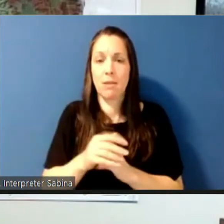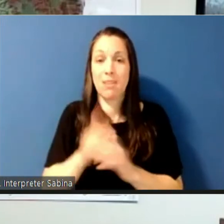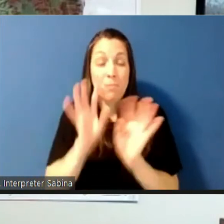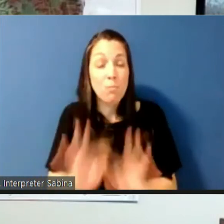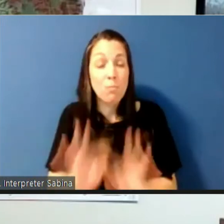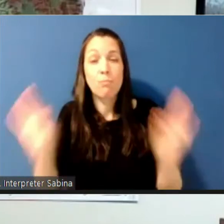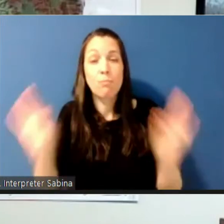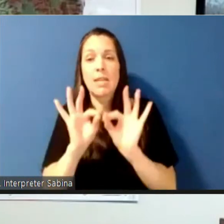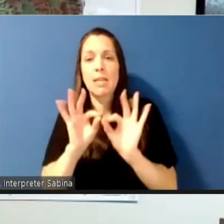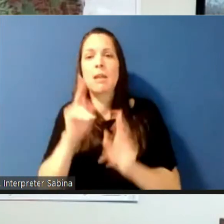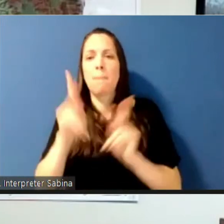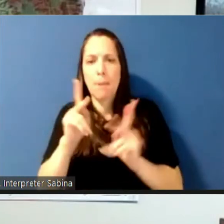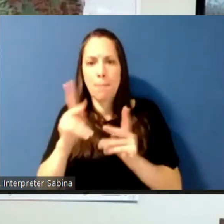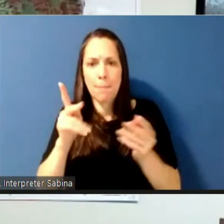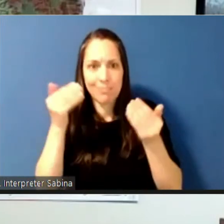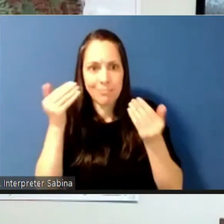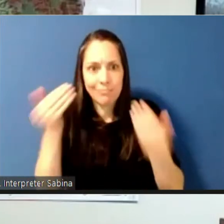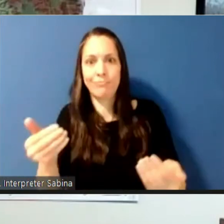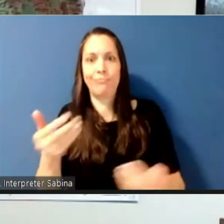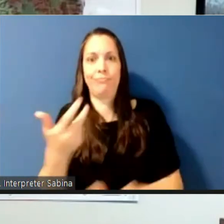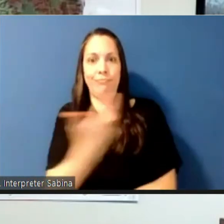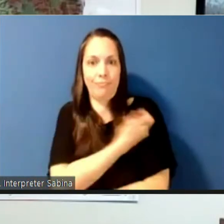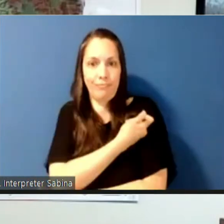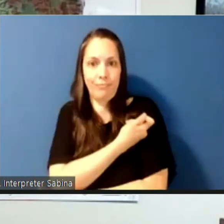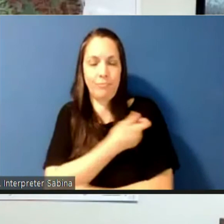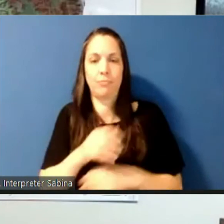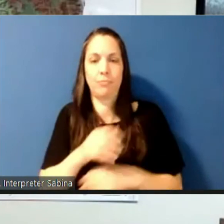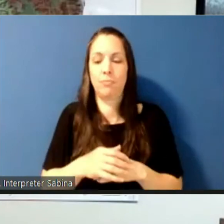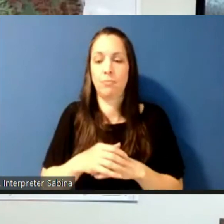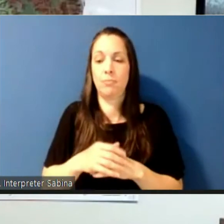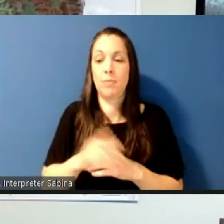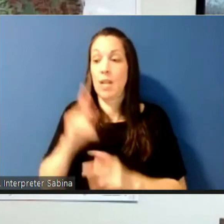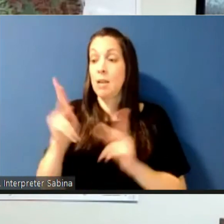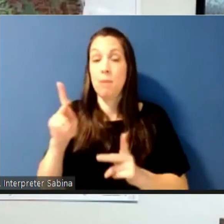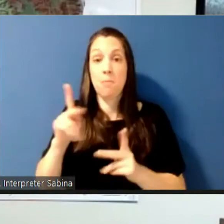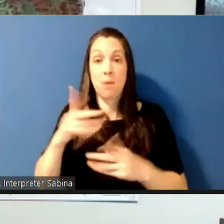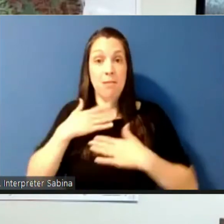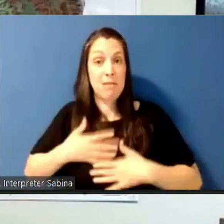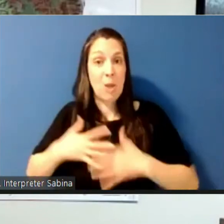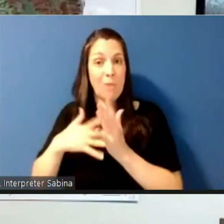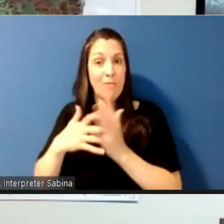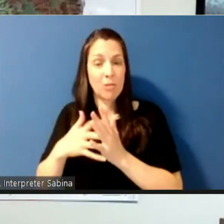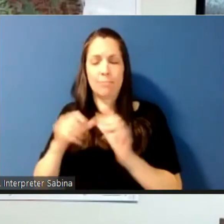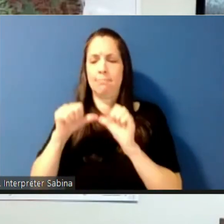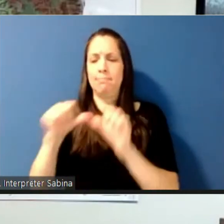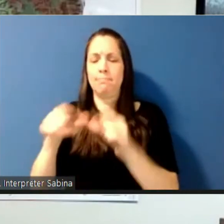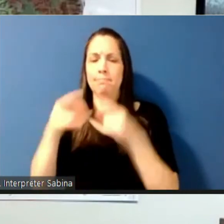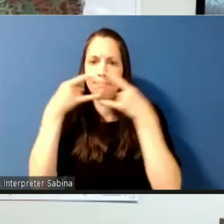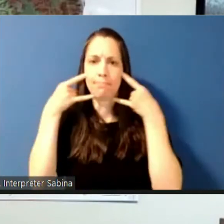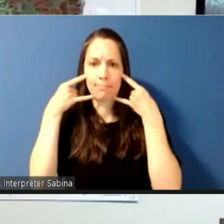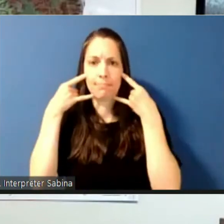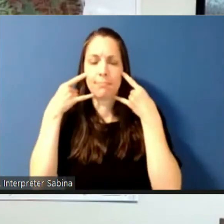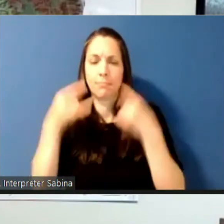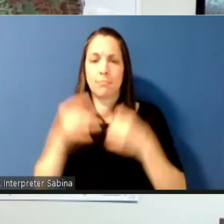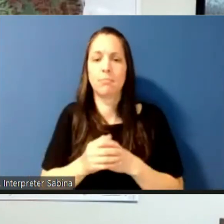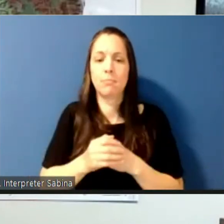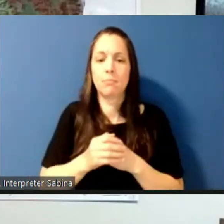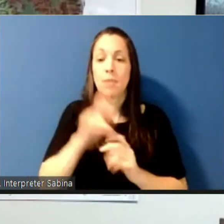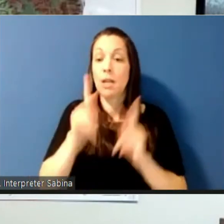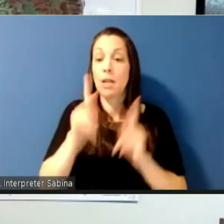for those who are still vulnerable, they should be wearing masks. And for those of us who are